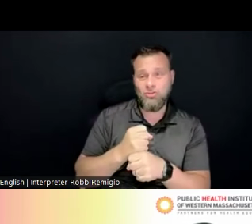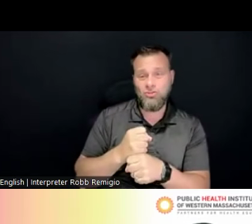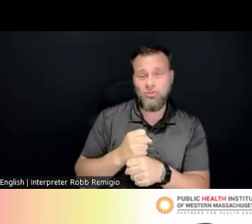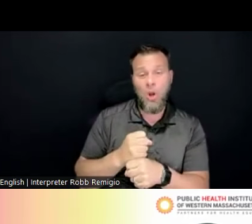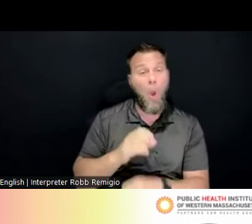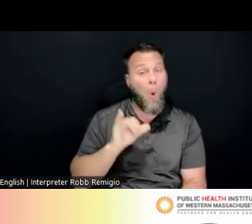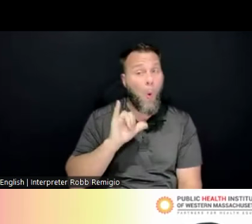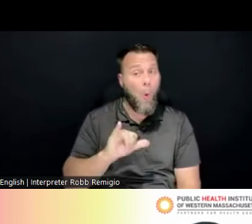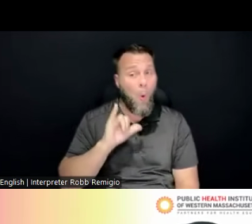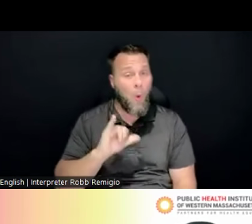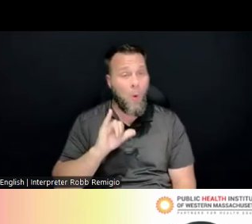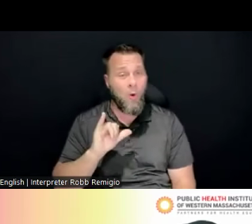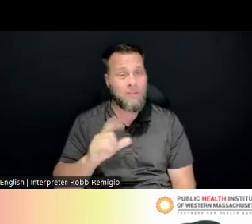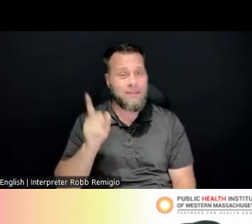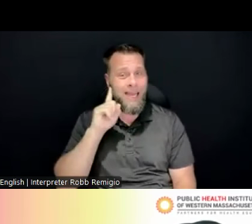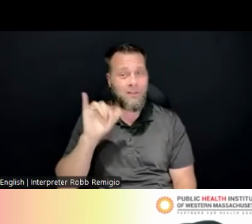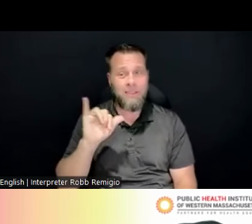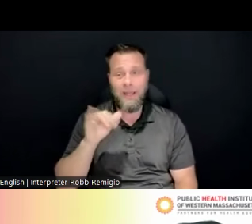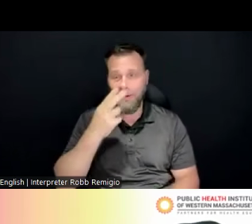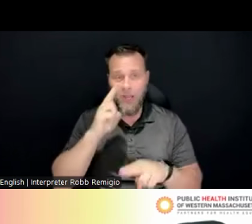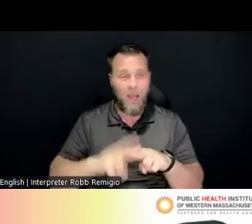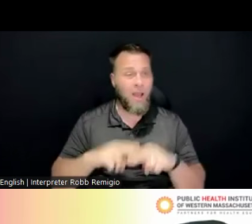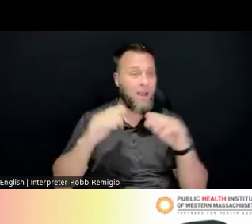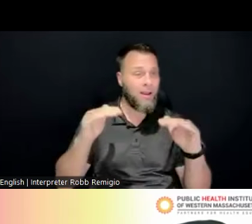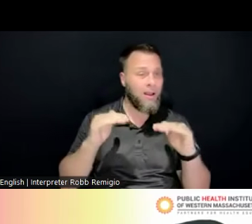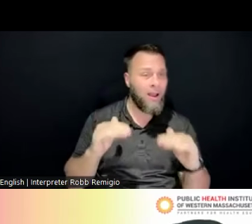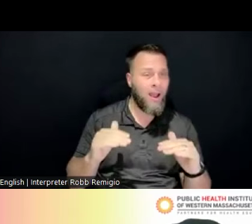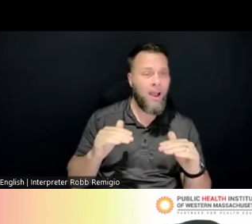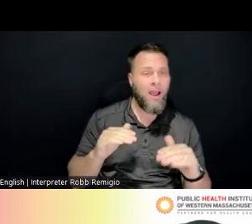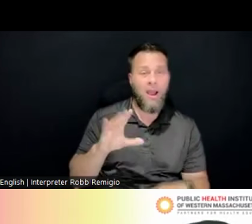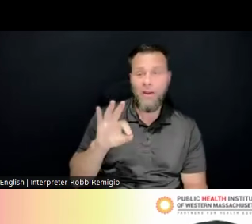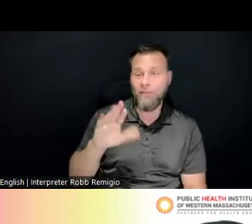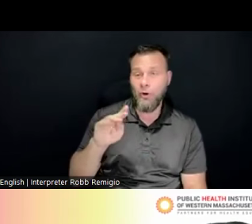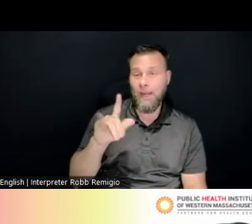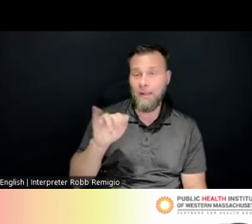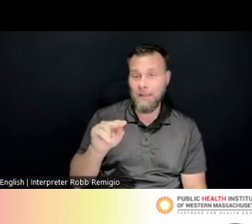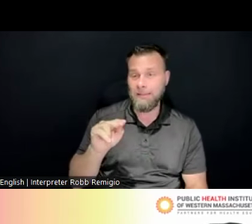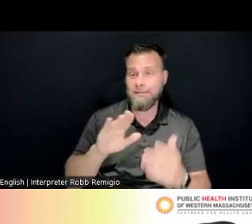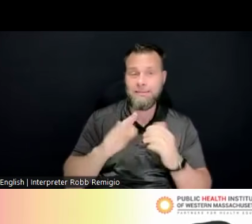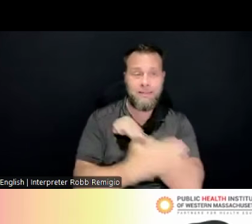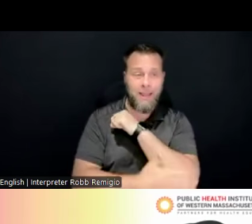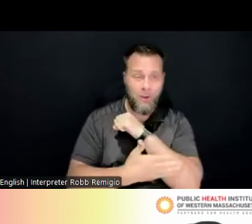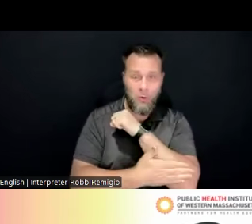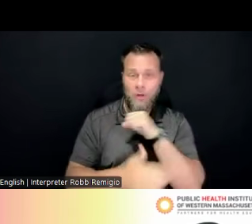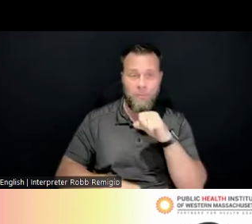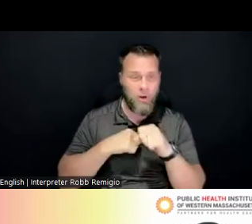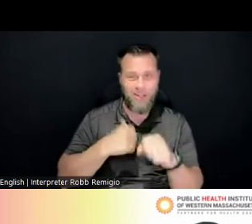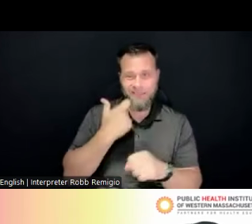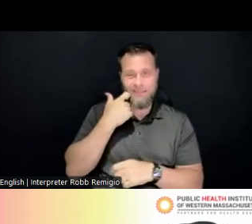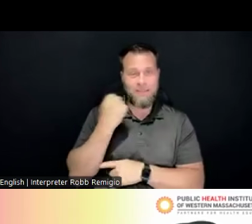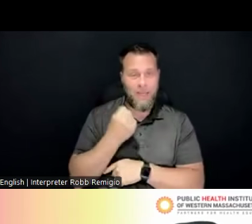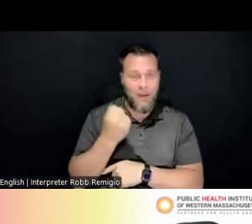sounds like a blast. Fiesta, Franklin County Pride. That just happened on Saturday. Cookouts with